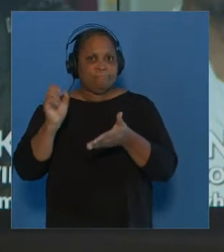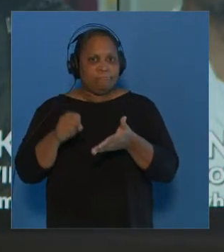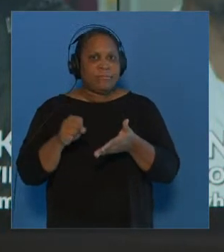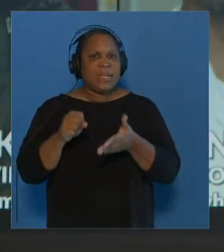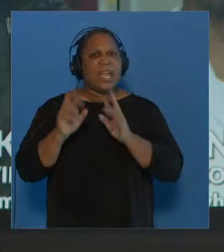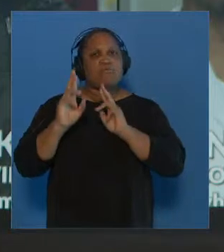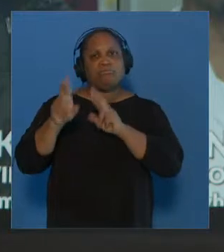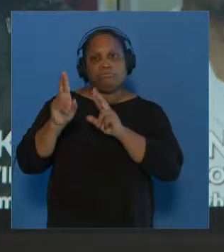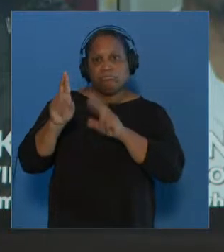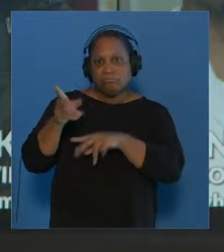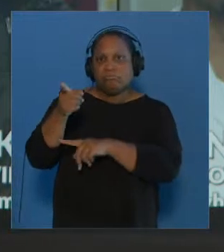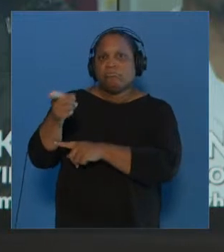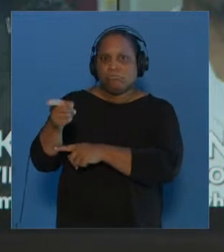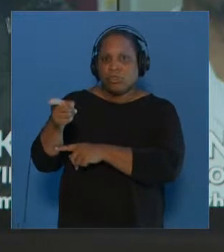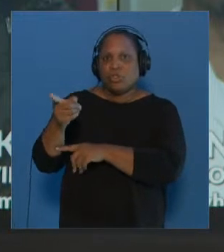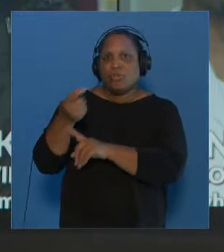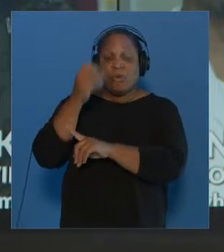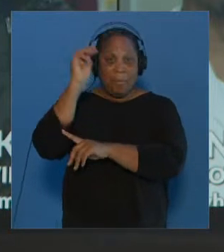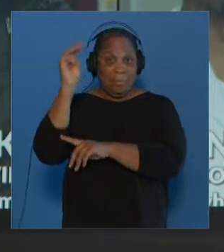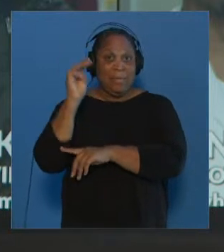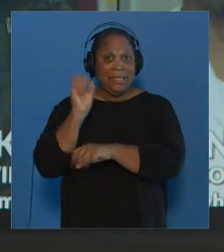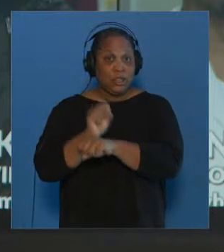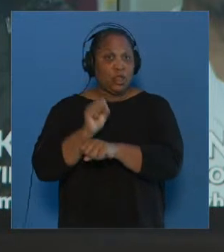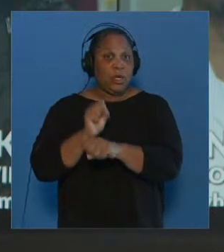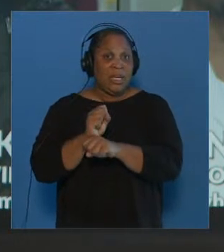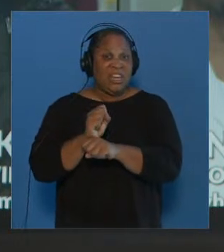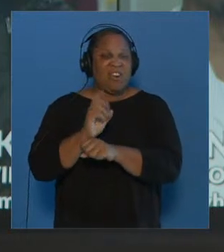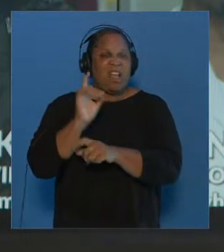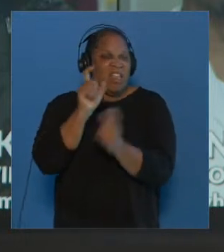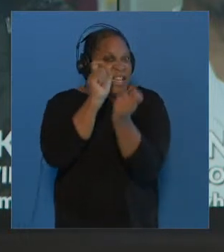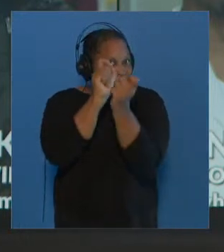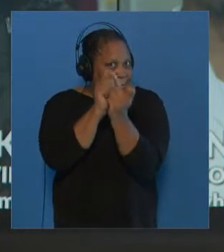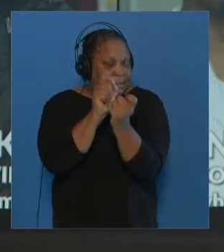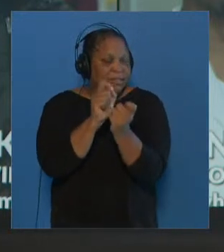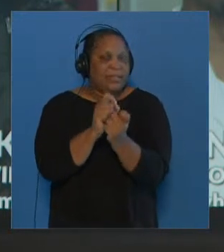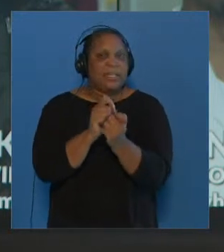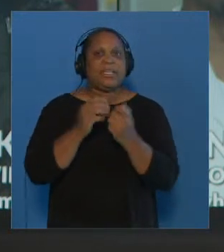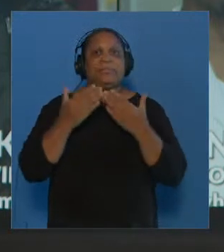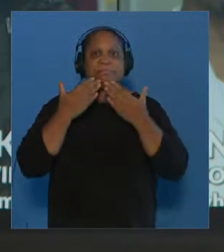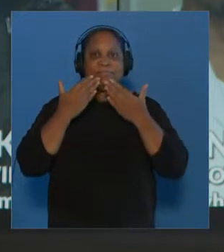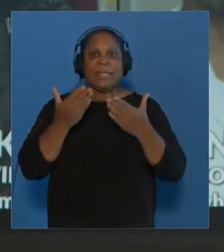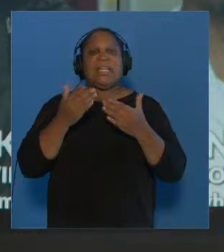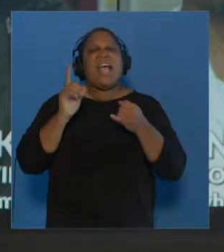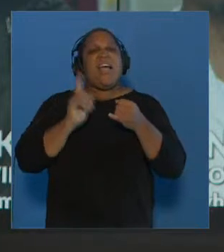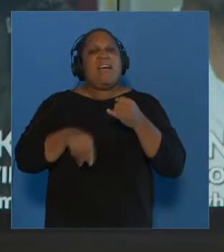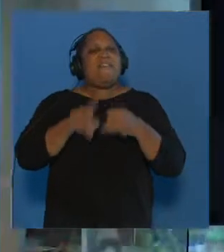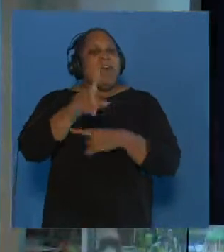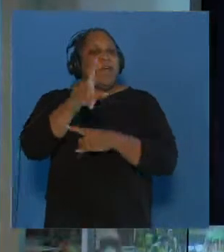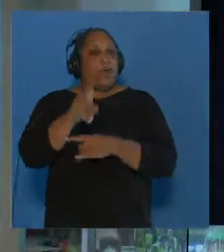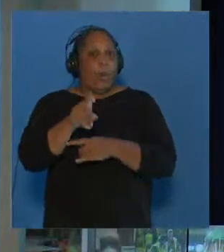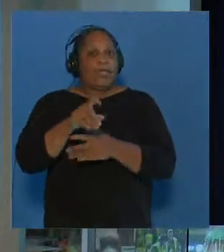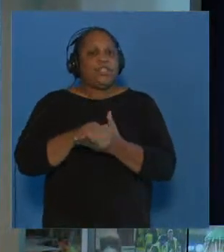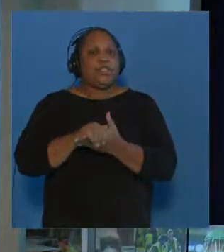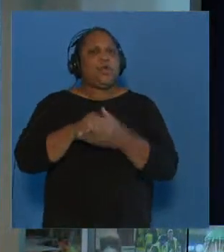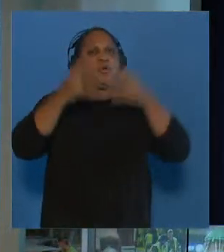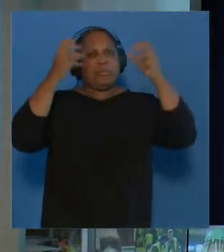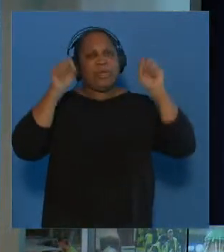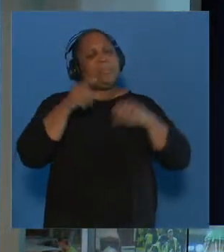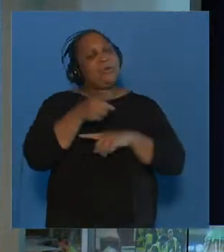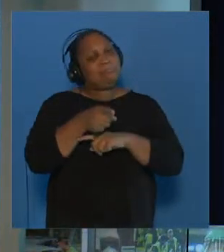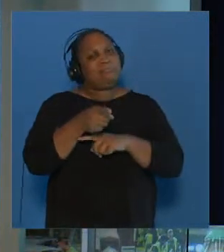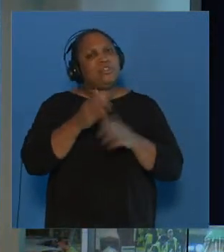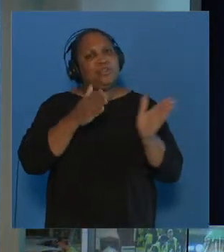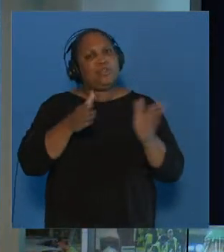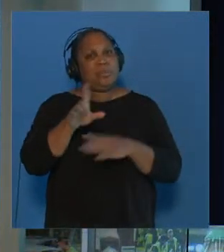a response to you from the Minister of Labor regarding that specifically. Thank you. And my final question being, Premier, are you planning